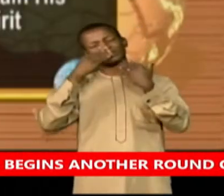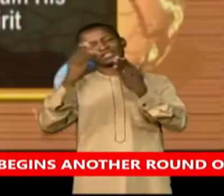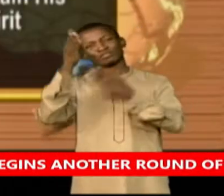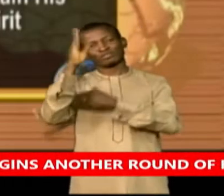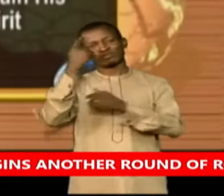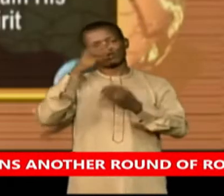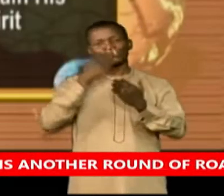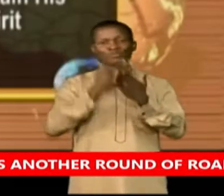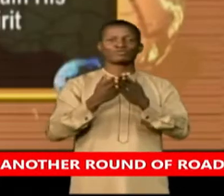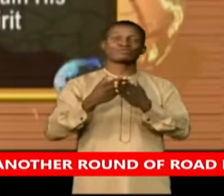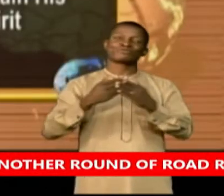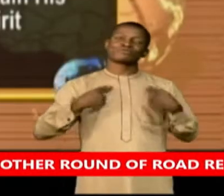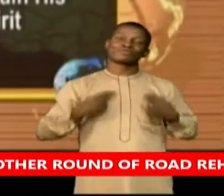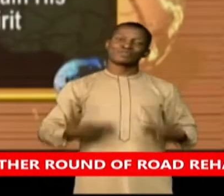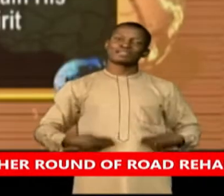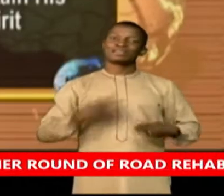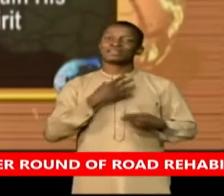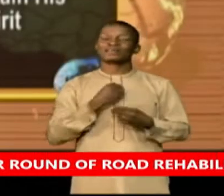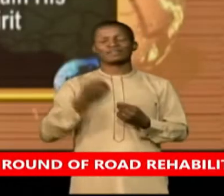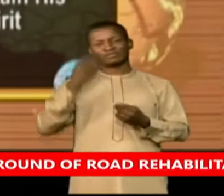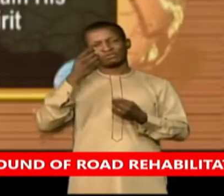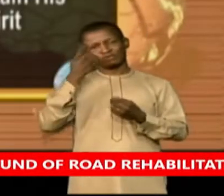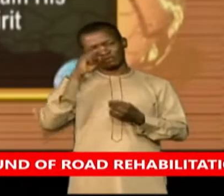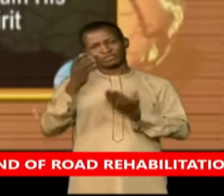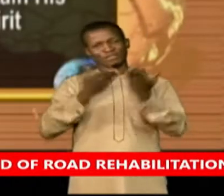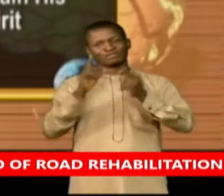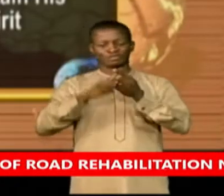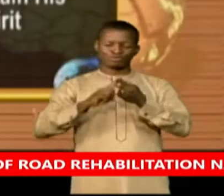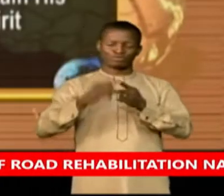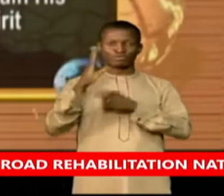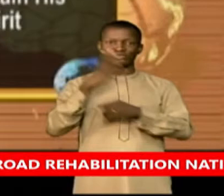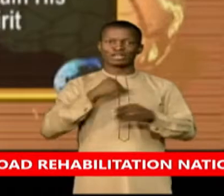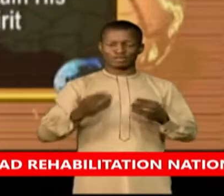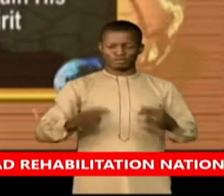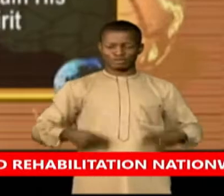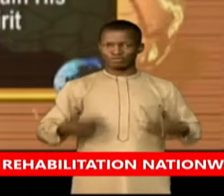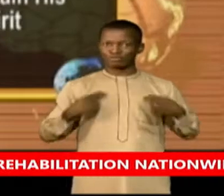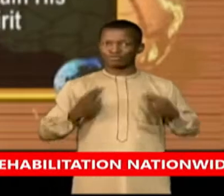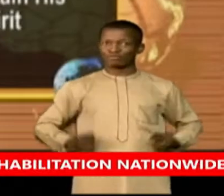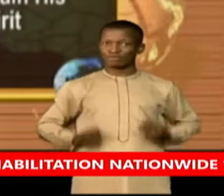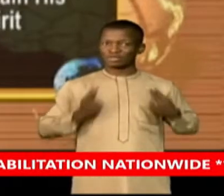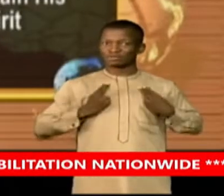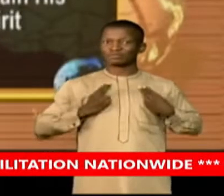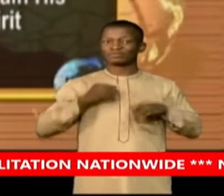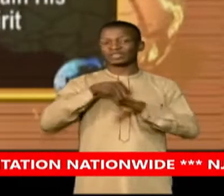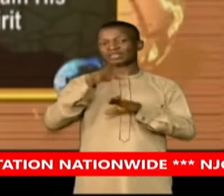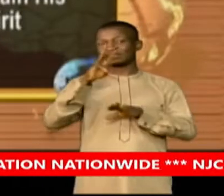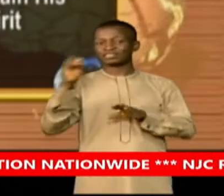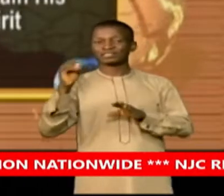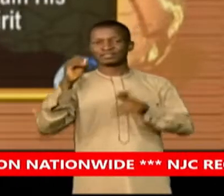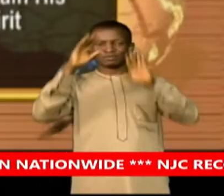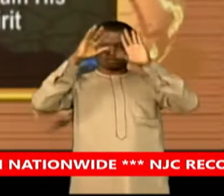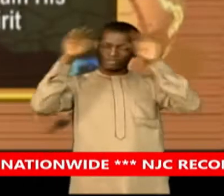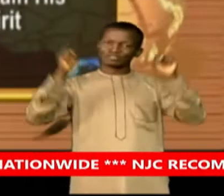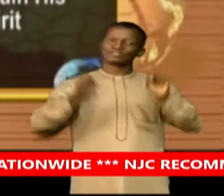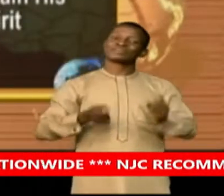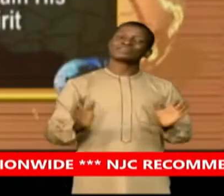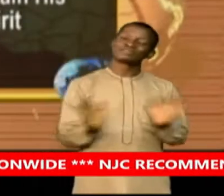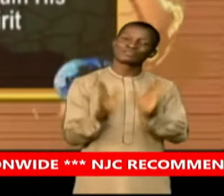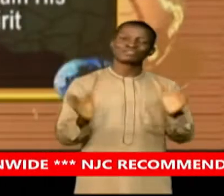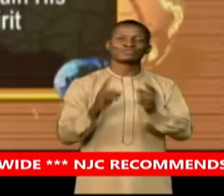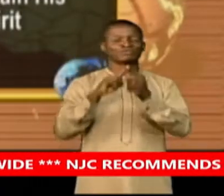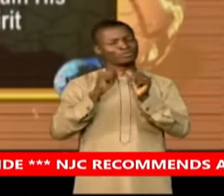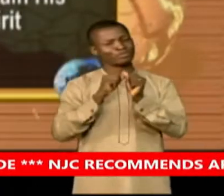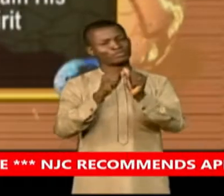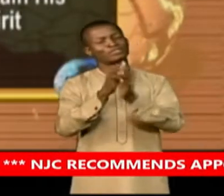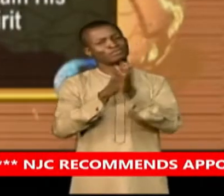sound mind and continuous service to God and humanity. At 60, the President urges Honorable Oro to sustain his passion